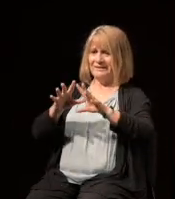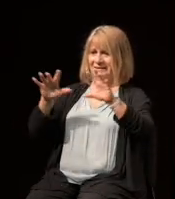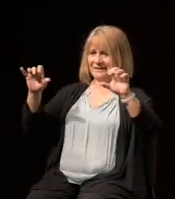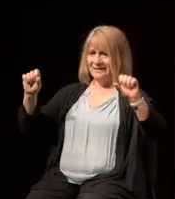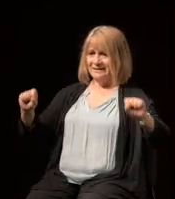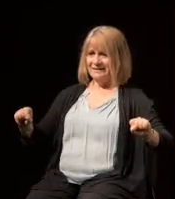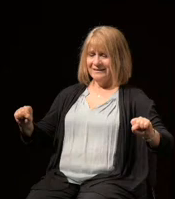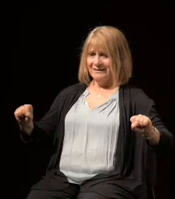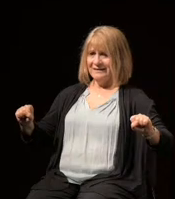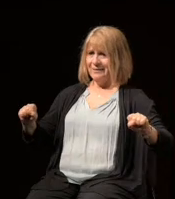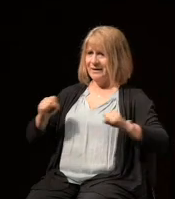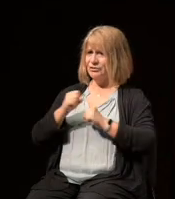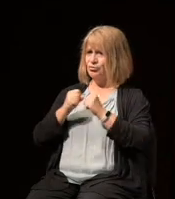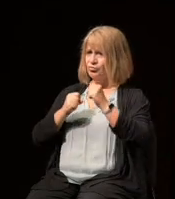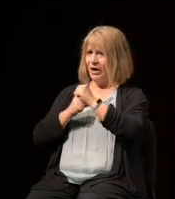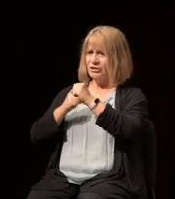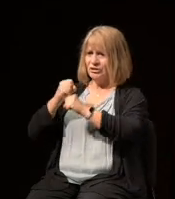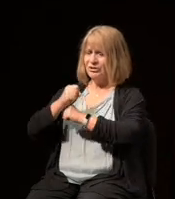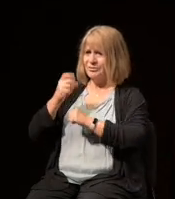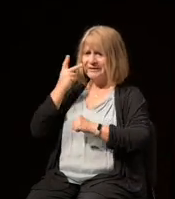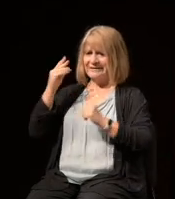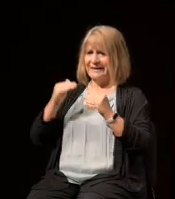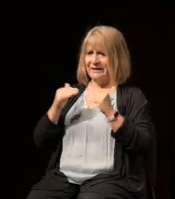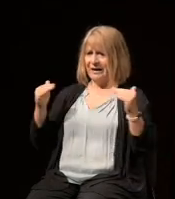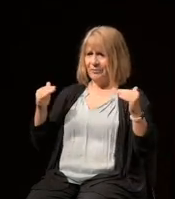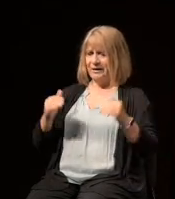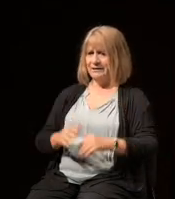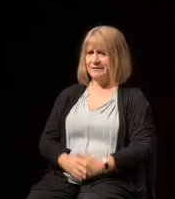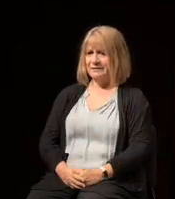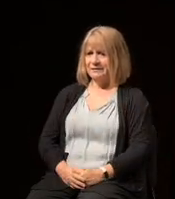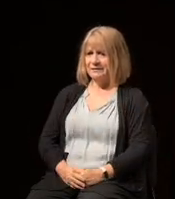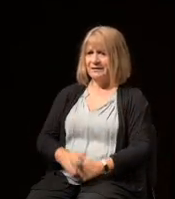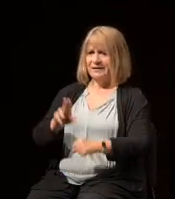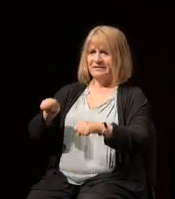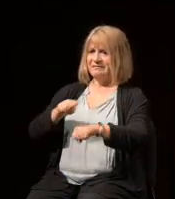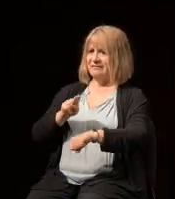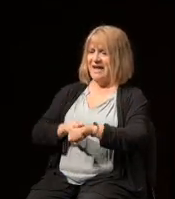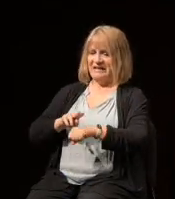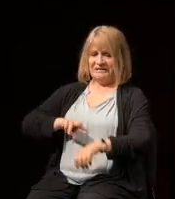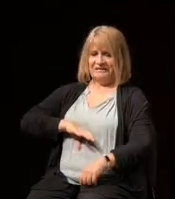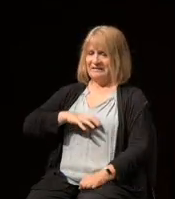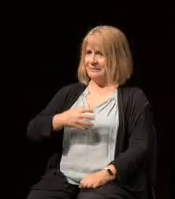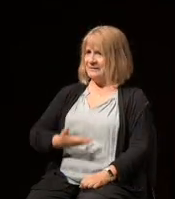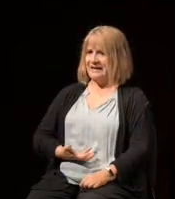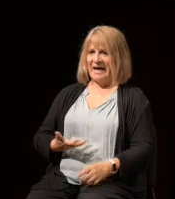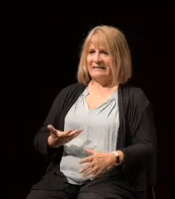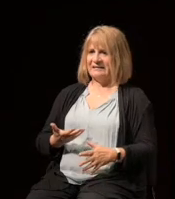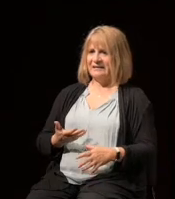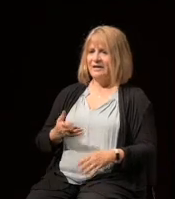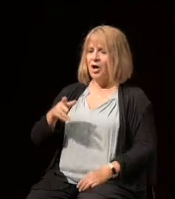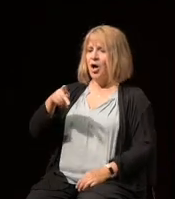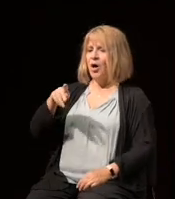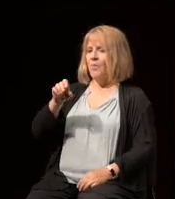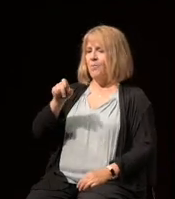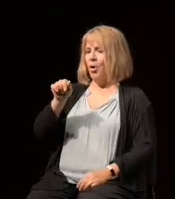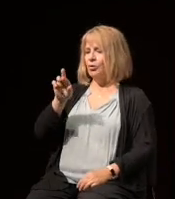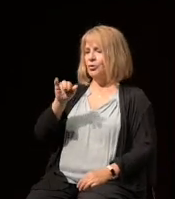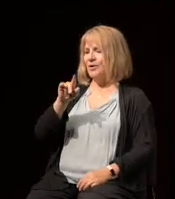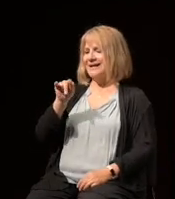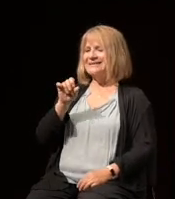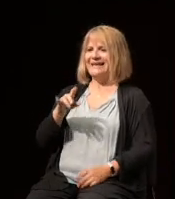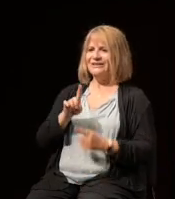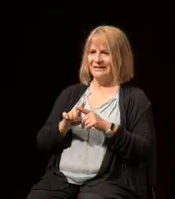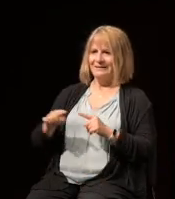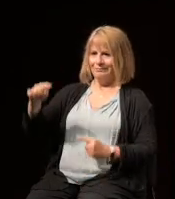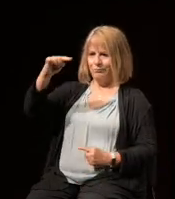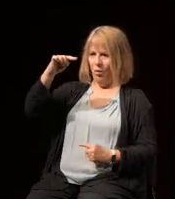widespread systemic structural racism, national unrest, polarization, and that presents us with the